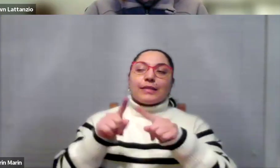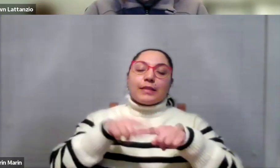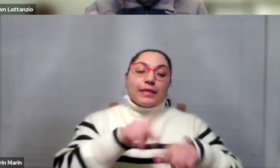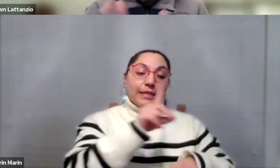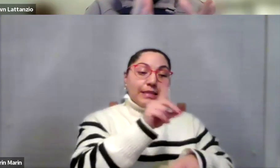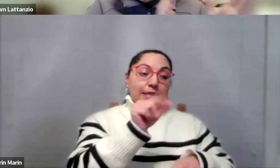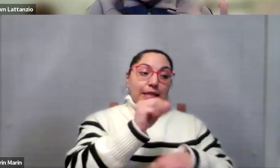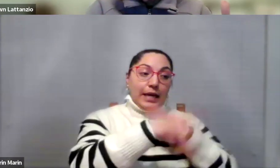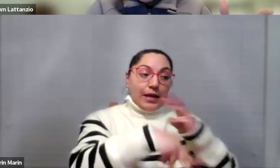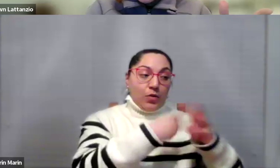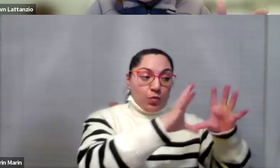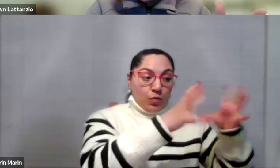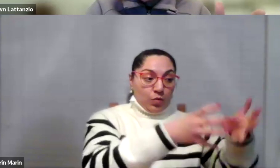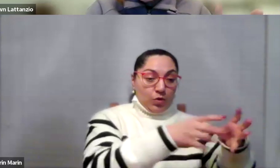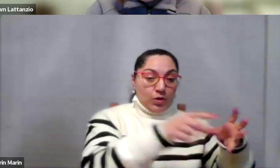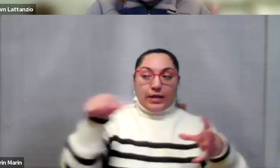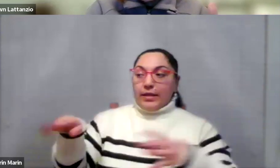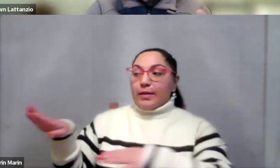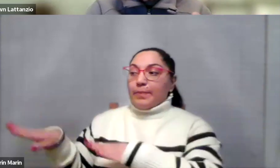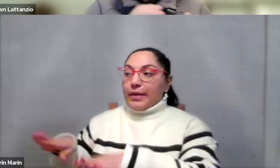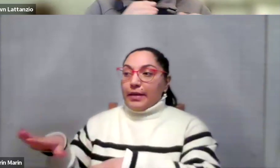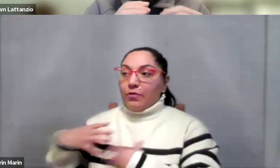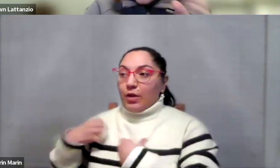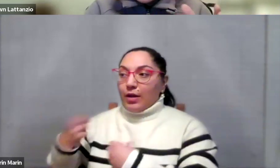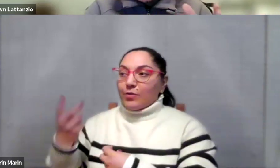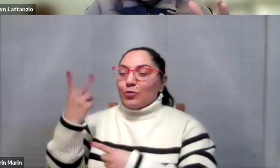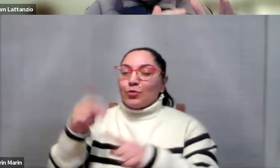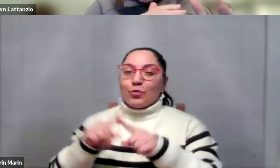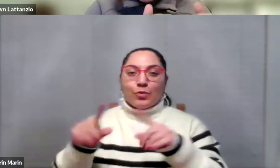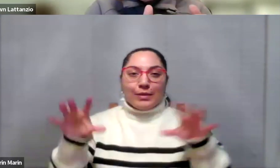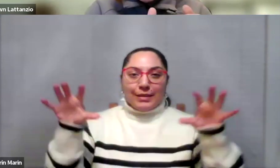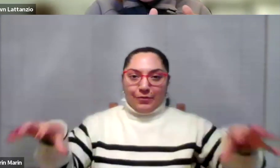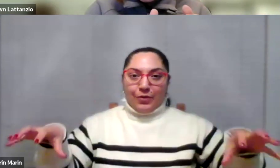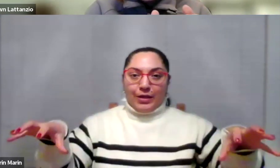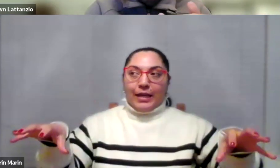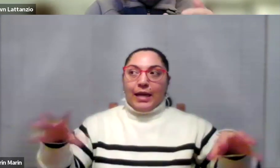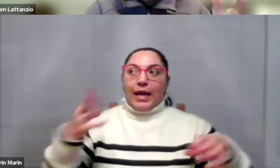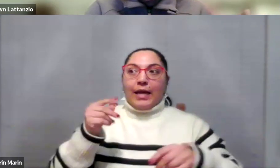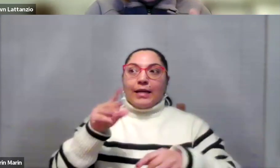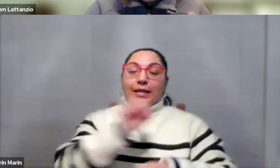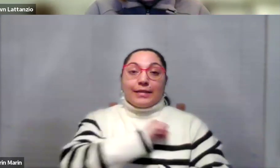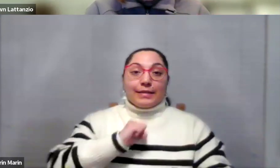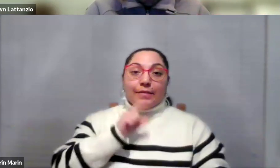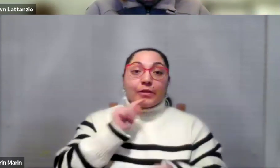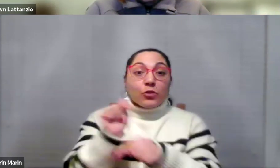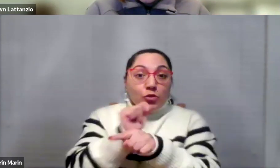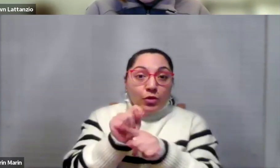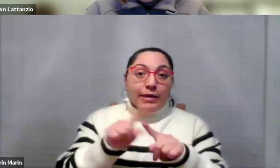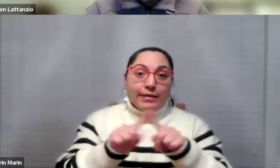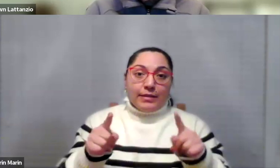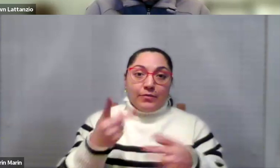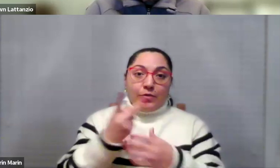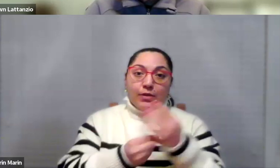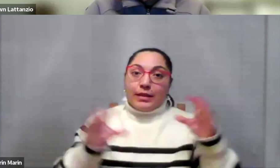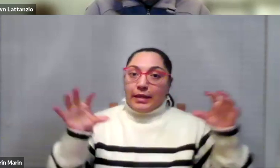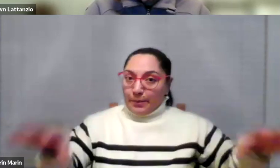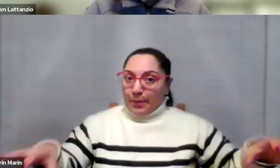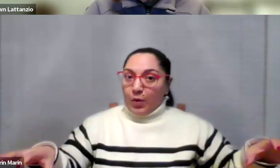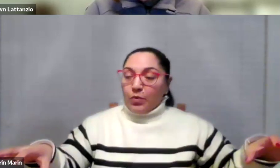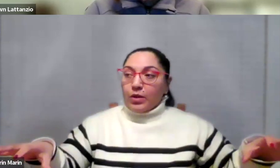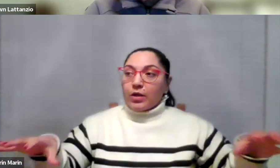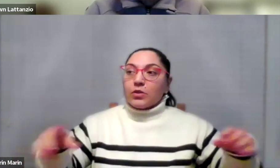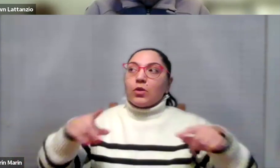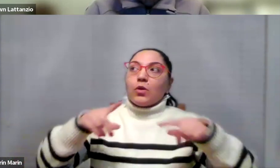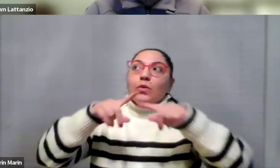DDA world and in the behavioral health world. And the staffs are trained very differently in both worlds as well. So it really